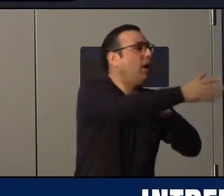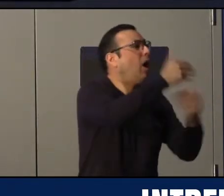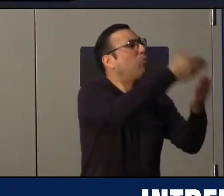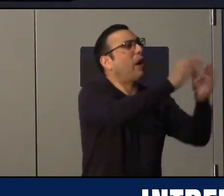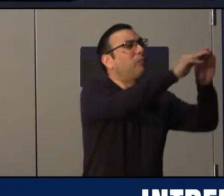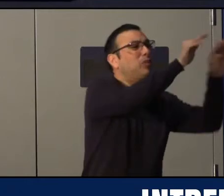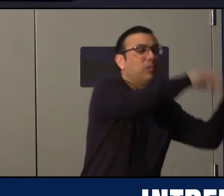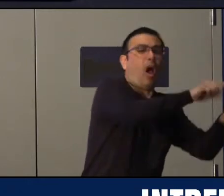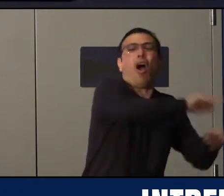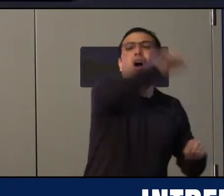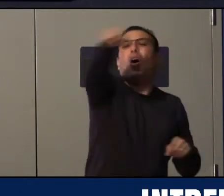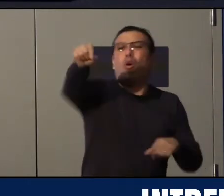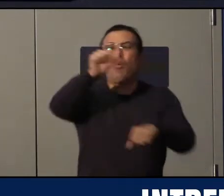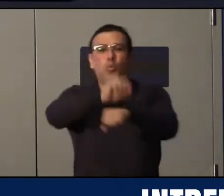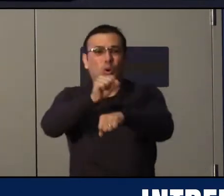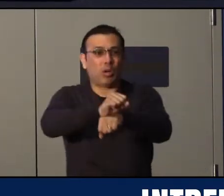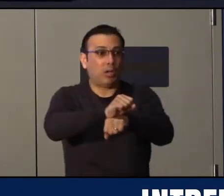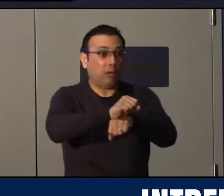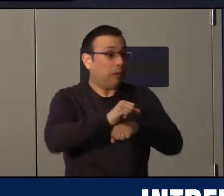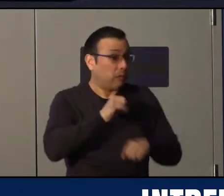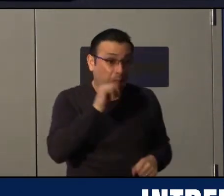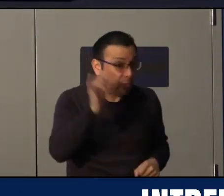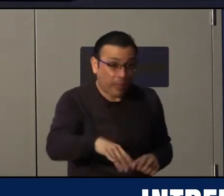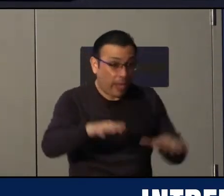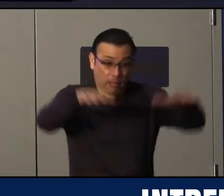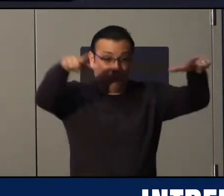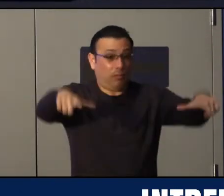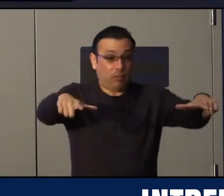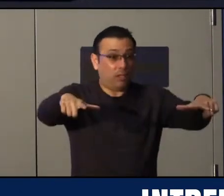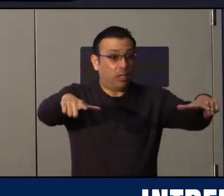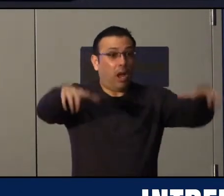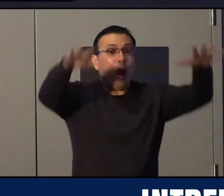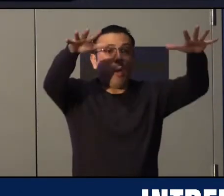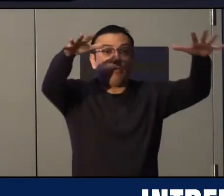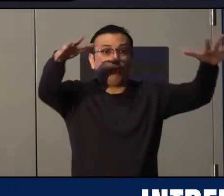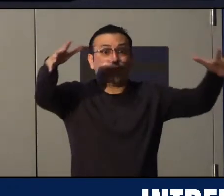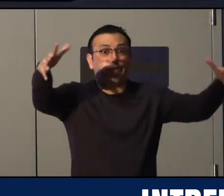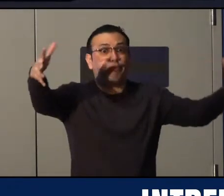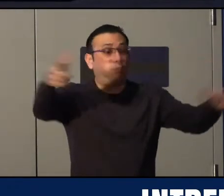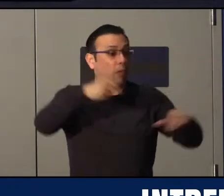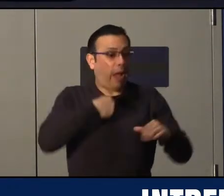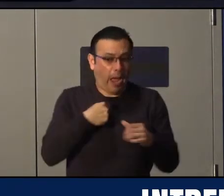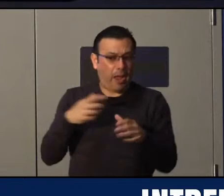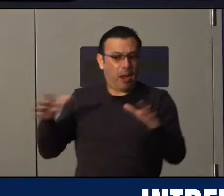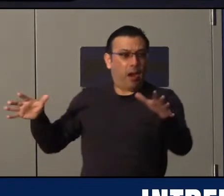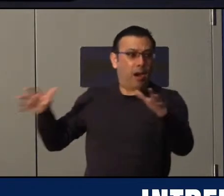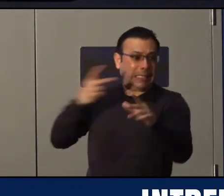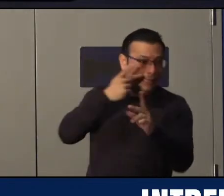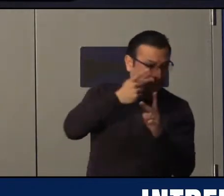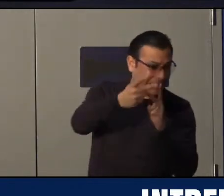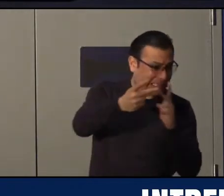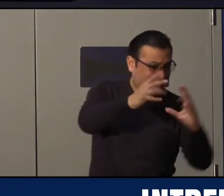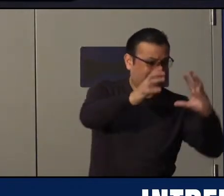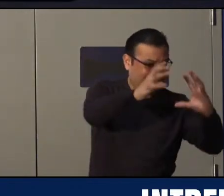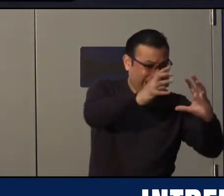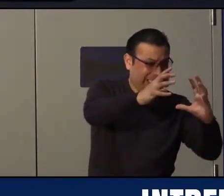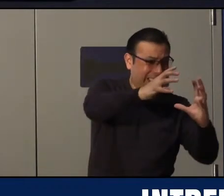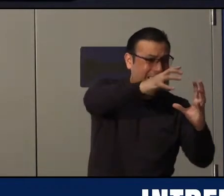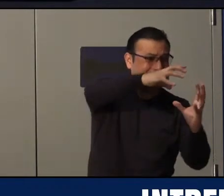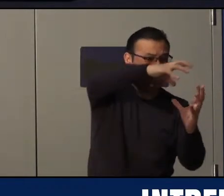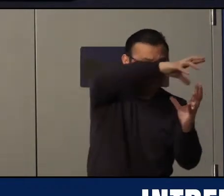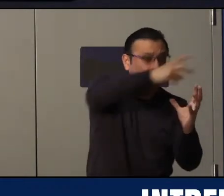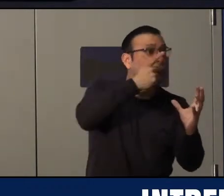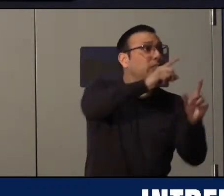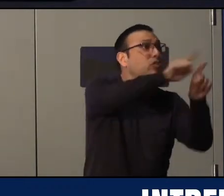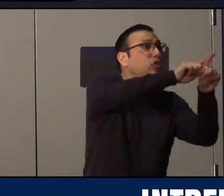go to work or whatever. But it's not that at all, because I could look and I could see the Earth, and then I could look and see the stars and the sun in a black sky